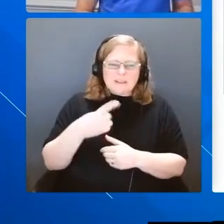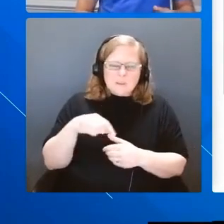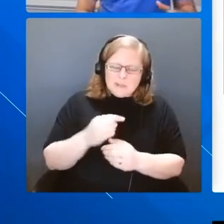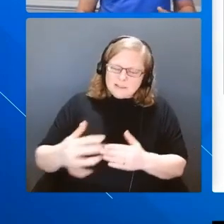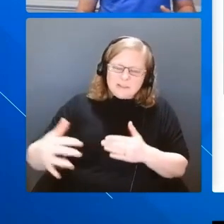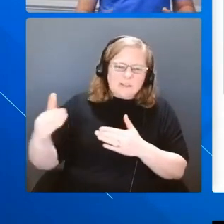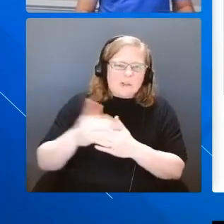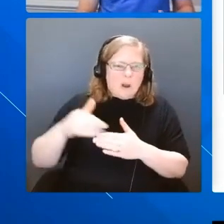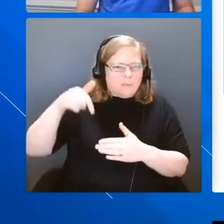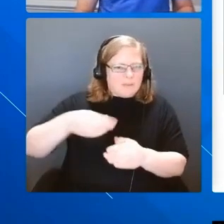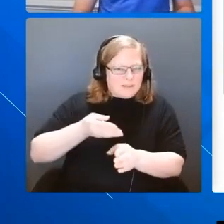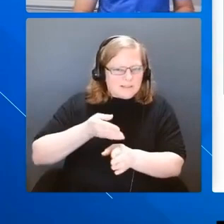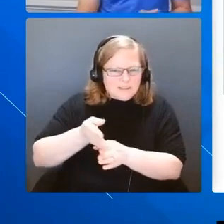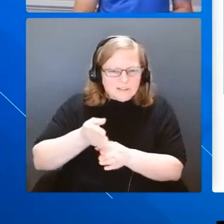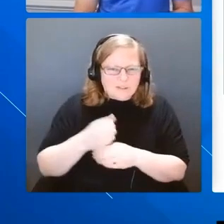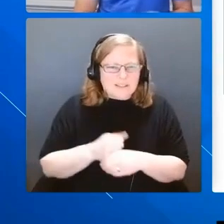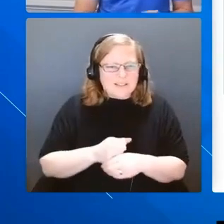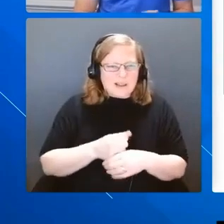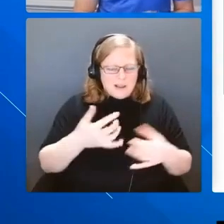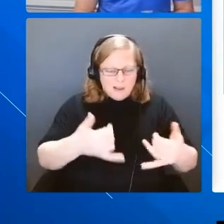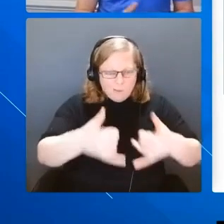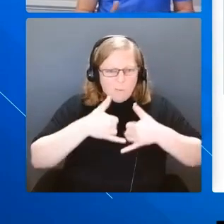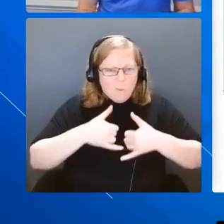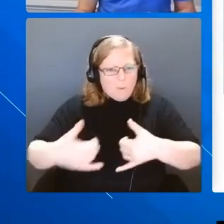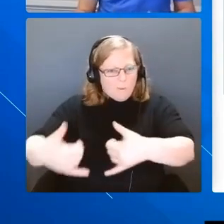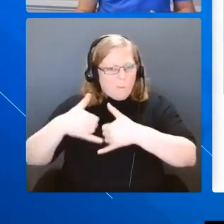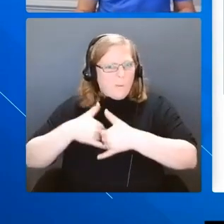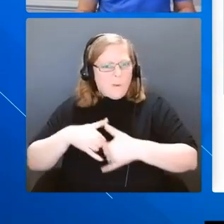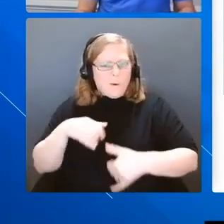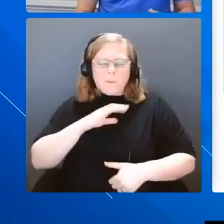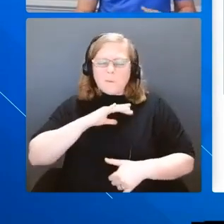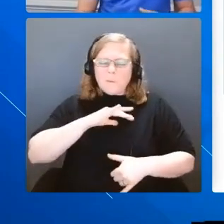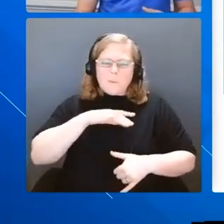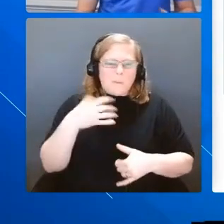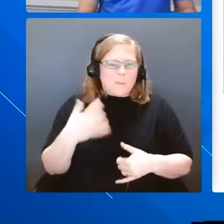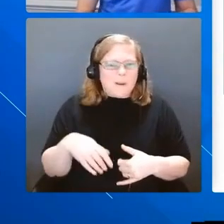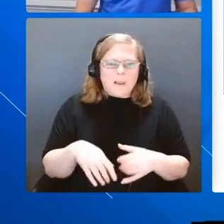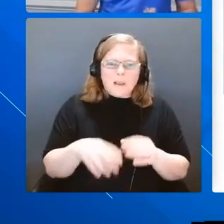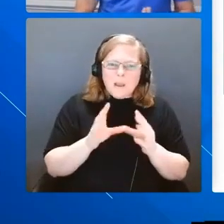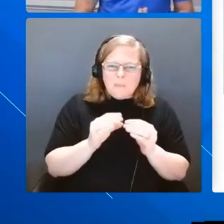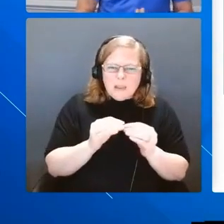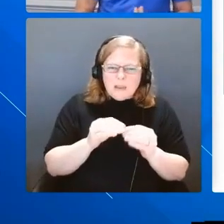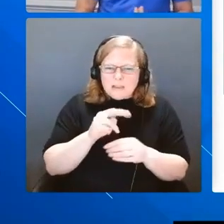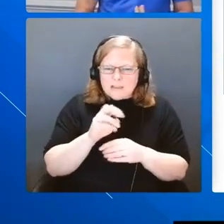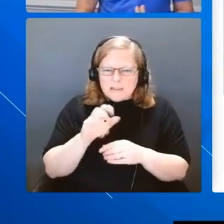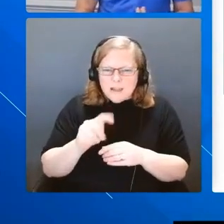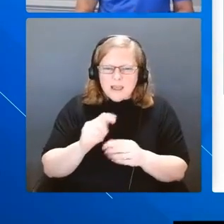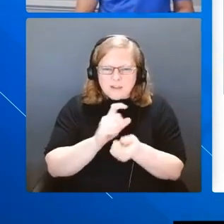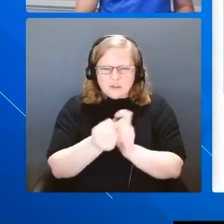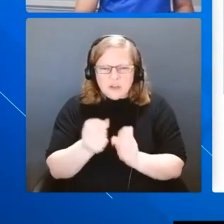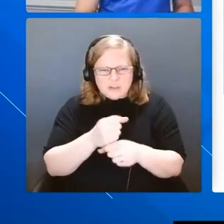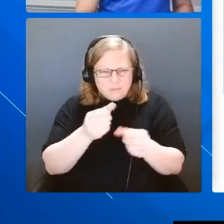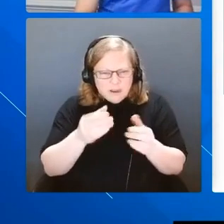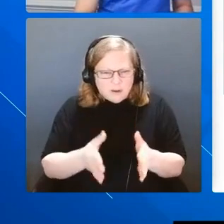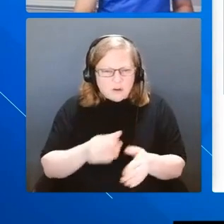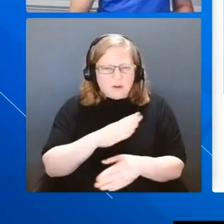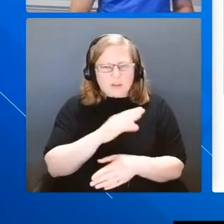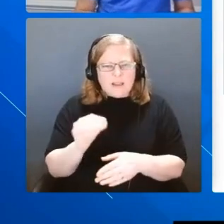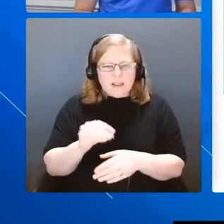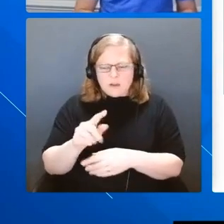written about us, won a couple of very prestigious national awards, things like Meetings, Meetingsnet Changemakers and Meetings Today Trendsetters.